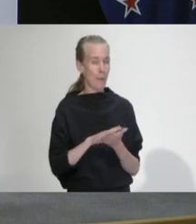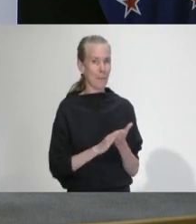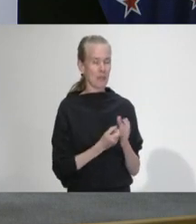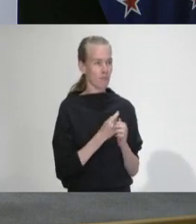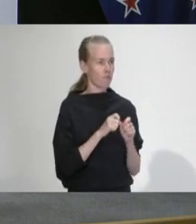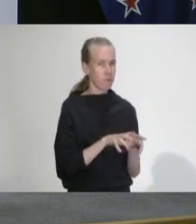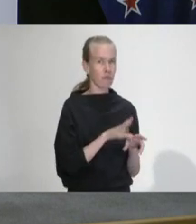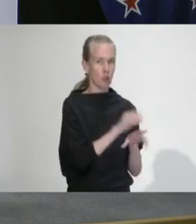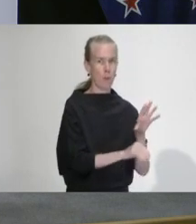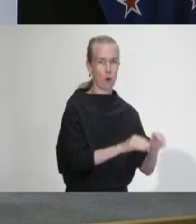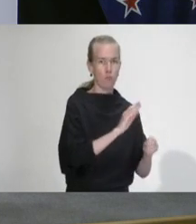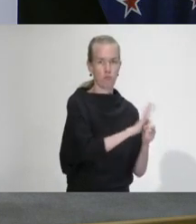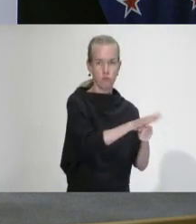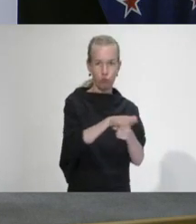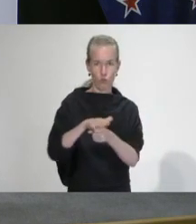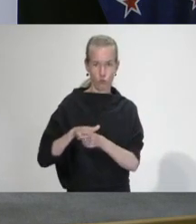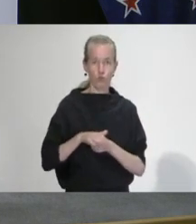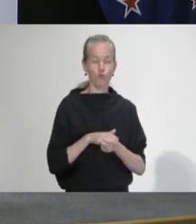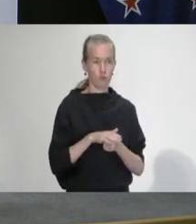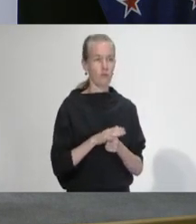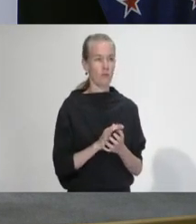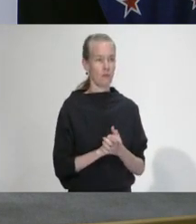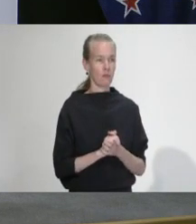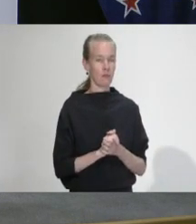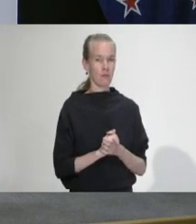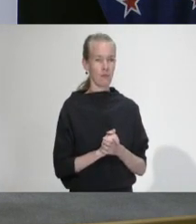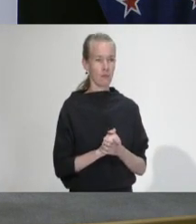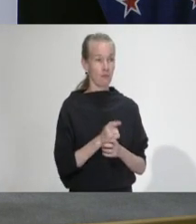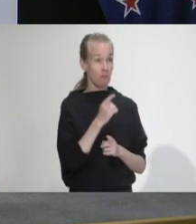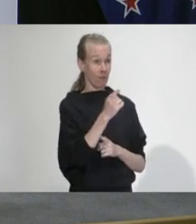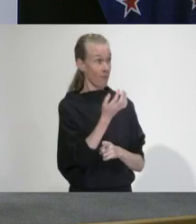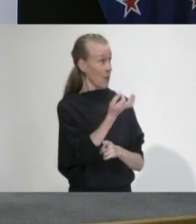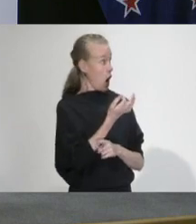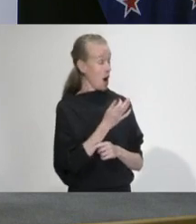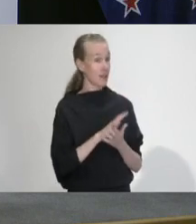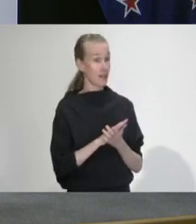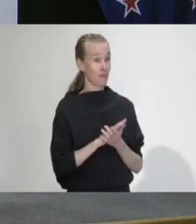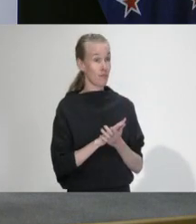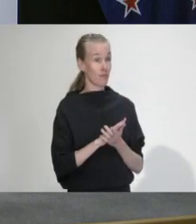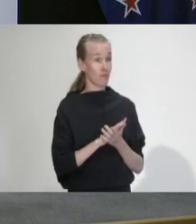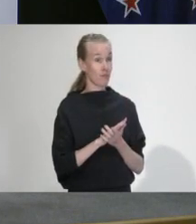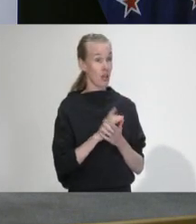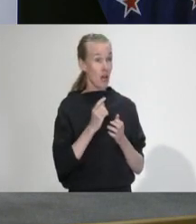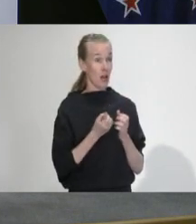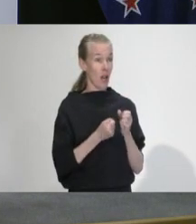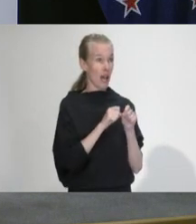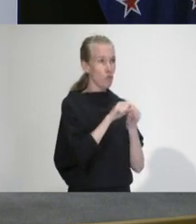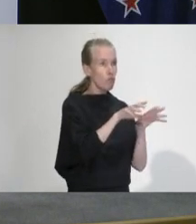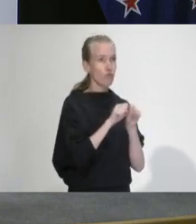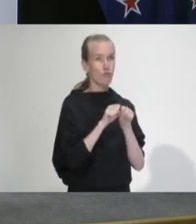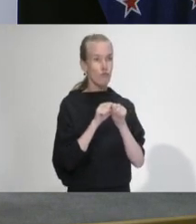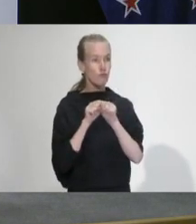that do perhaps pop up. On those clusters, Dr. Bloomfield, are you able to give us more detail about, for example, the